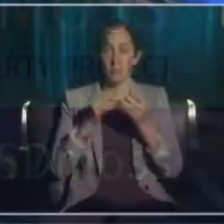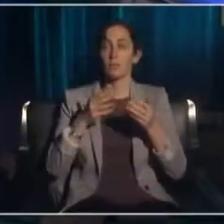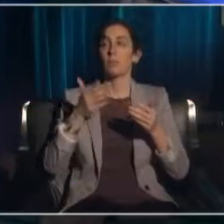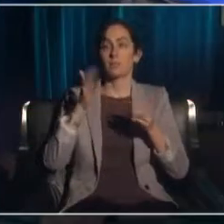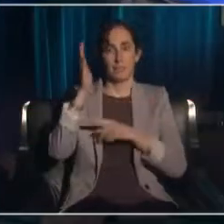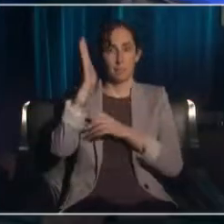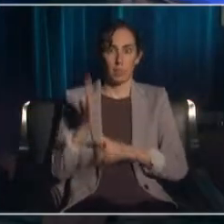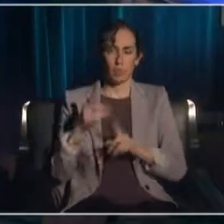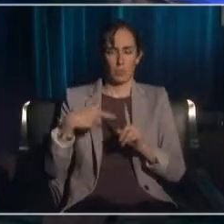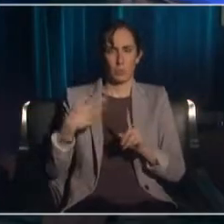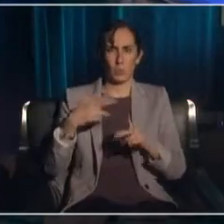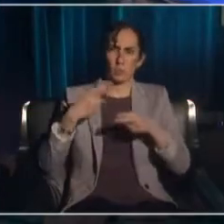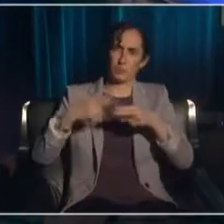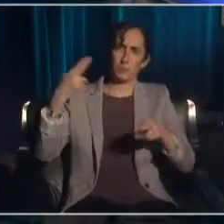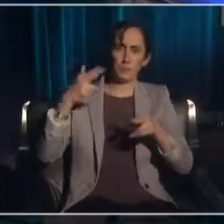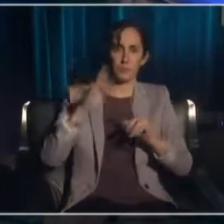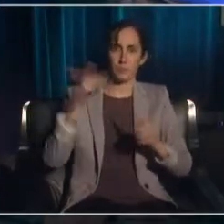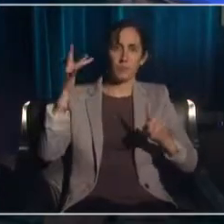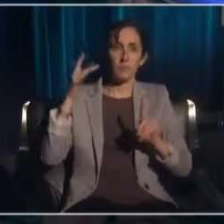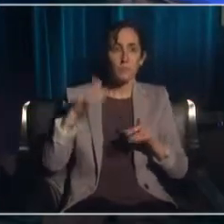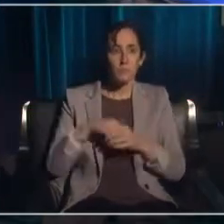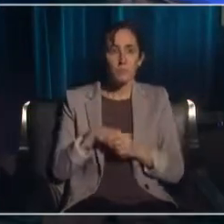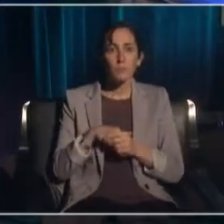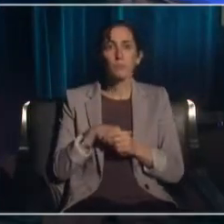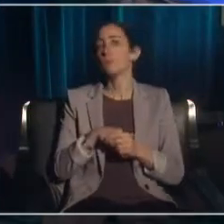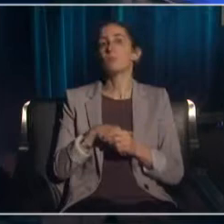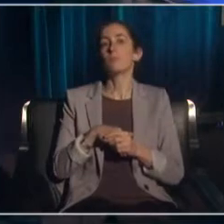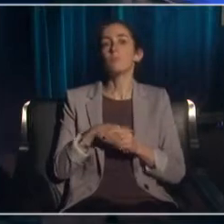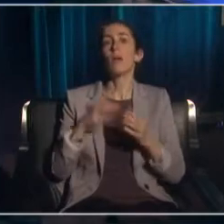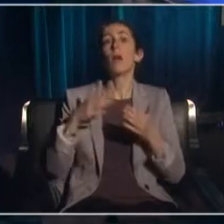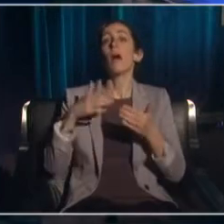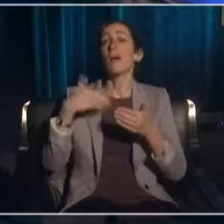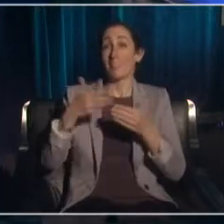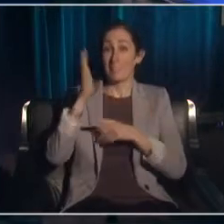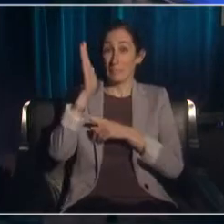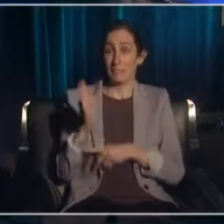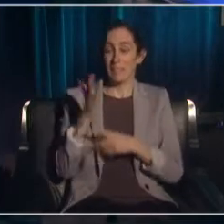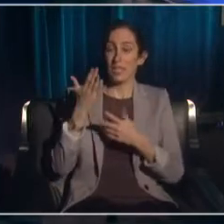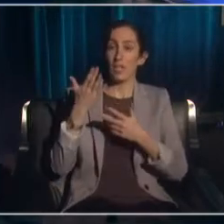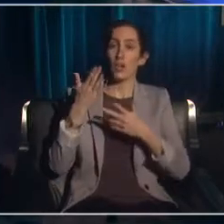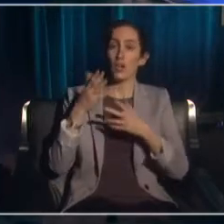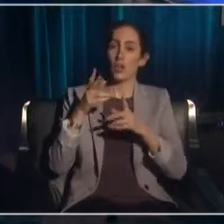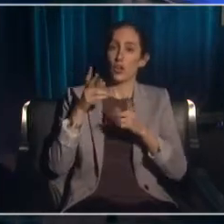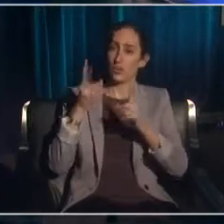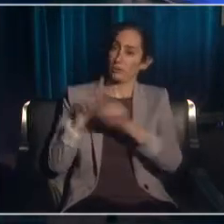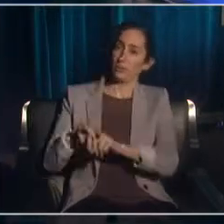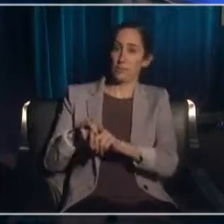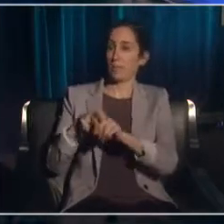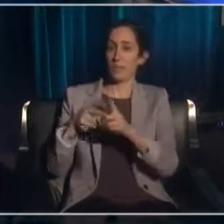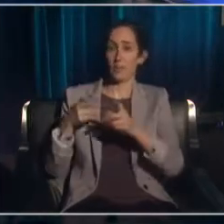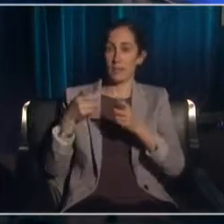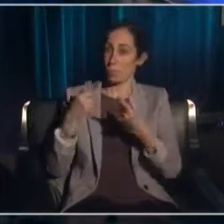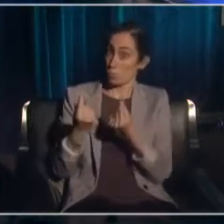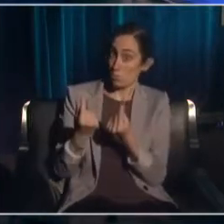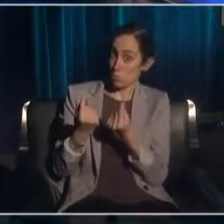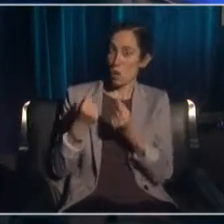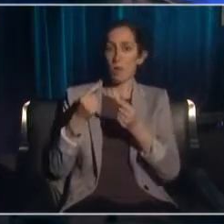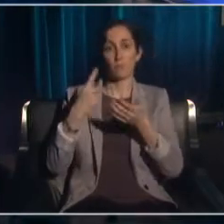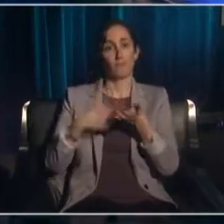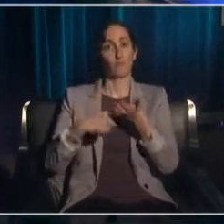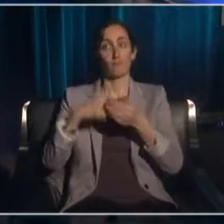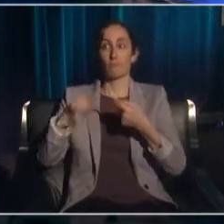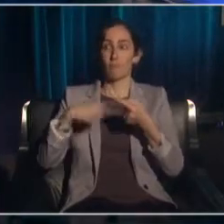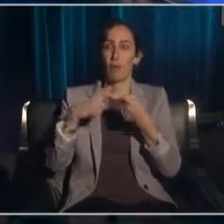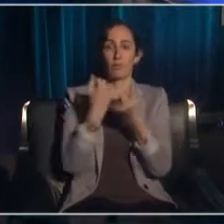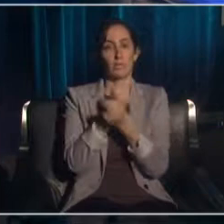And your next speaker got the little assignment of talking about how to save the planet. But they chose wisely because he's someone who, in